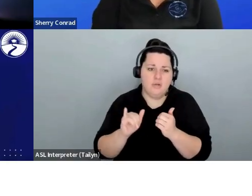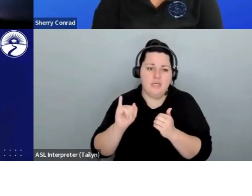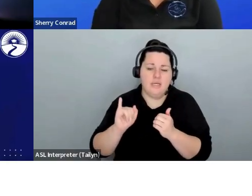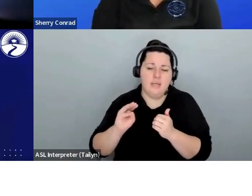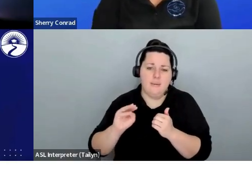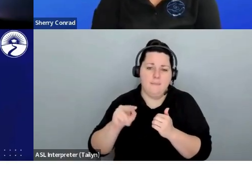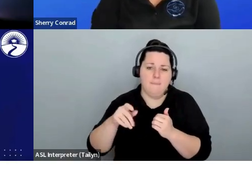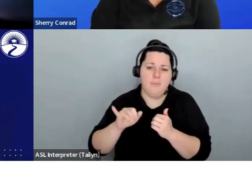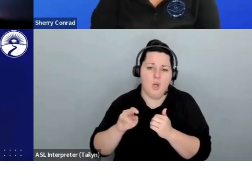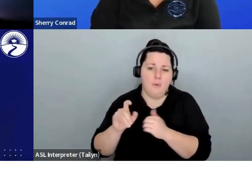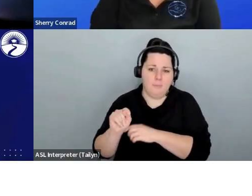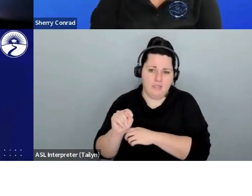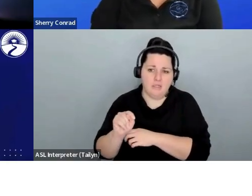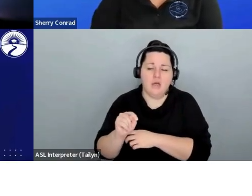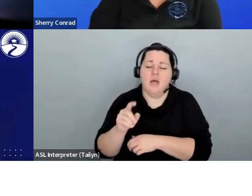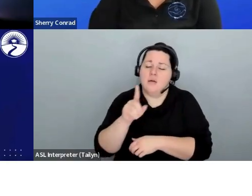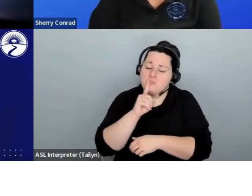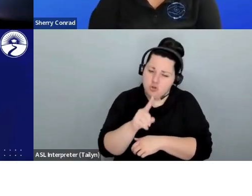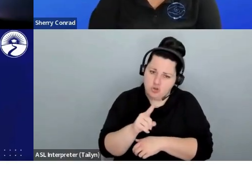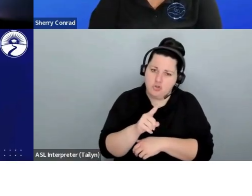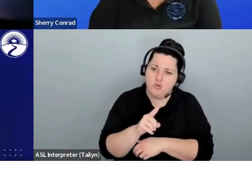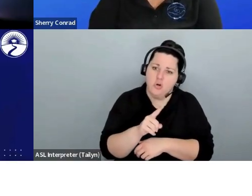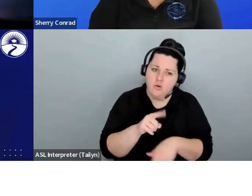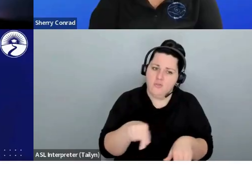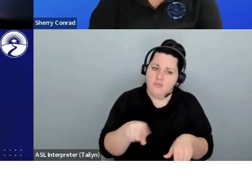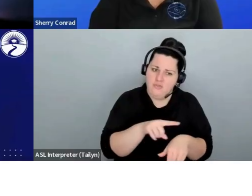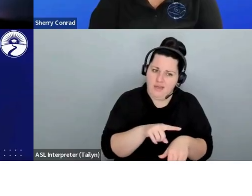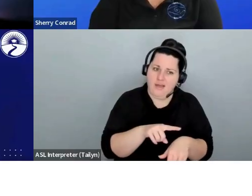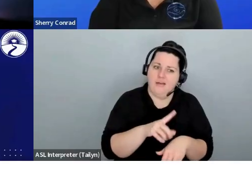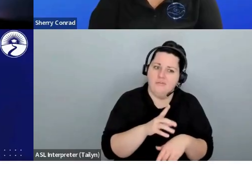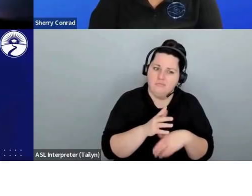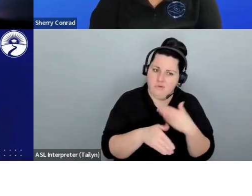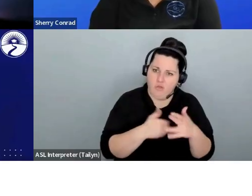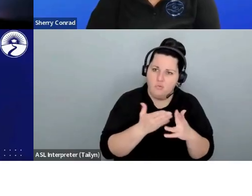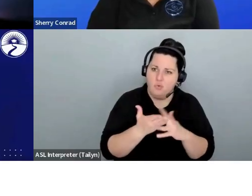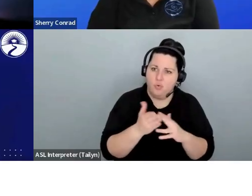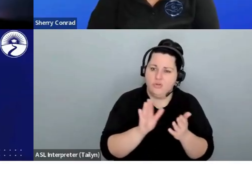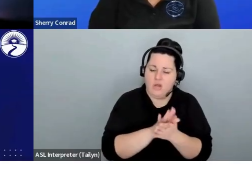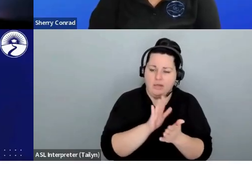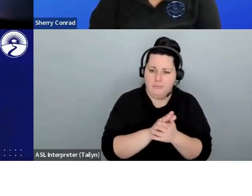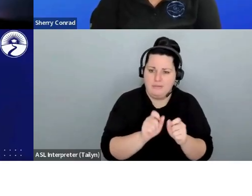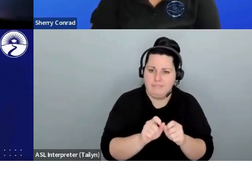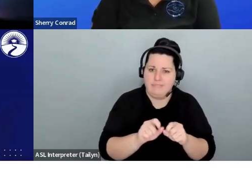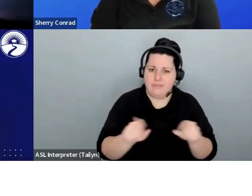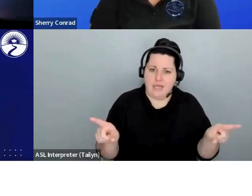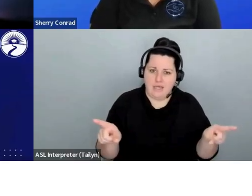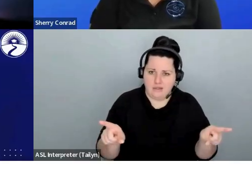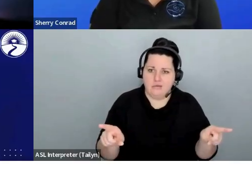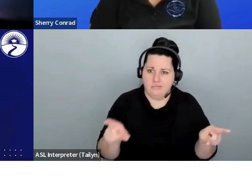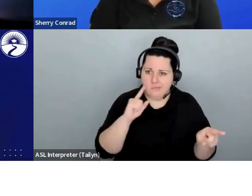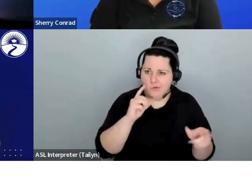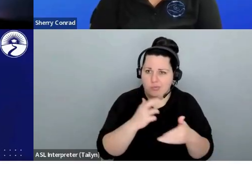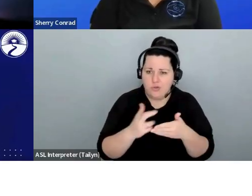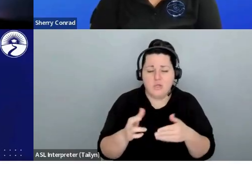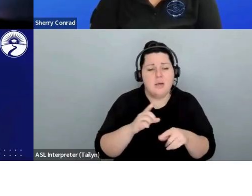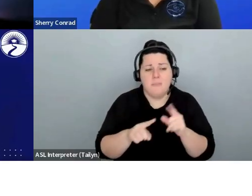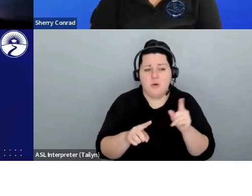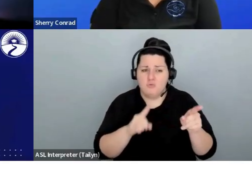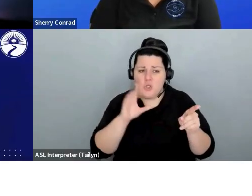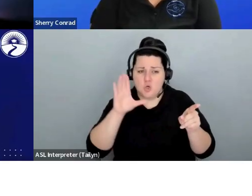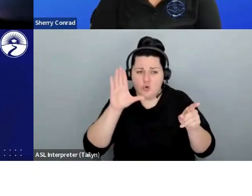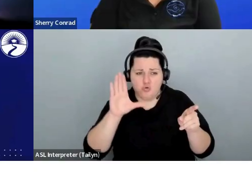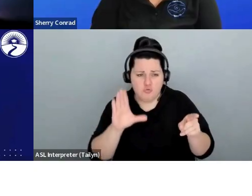and FIMC have gone through and send this document out to everyone for resources. But this is a